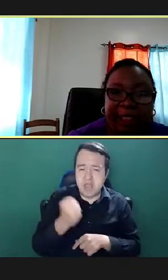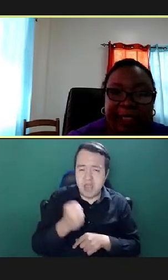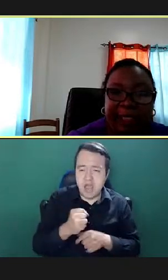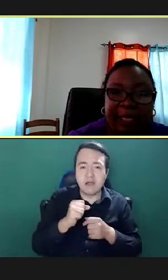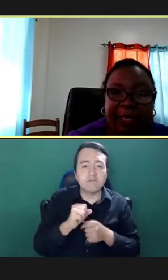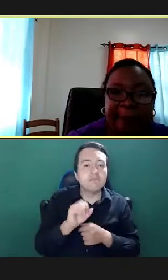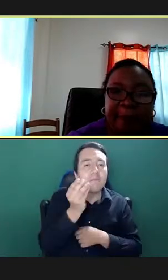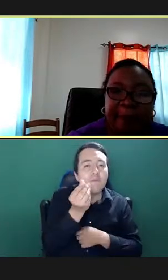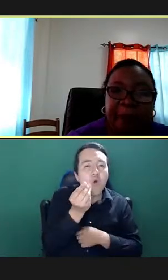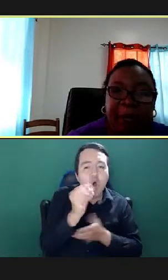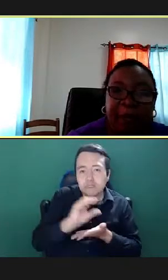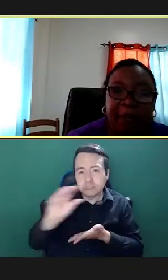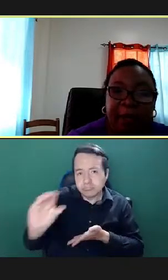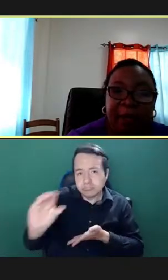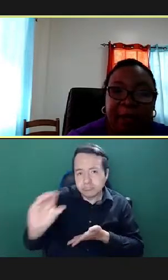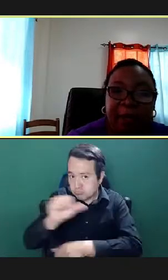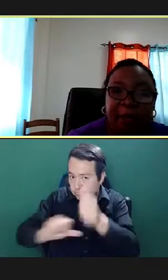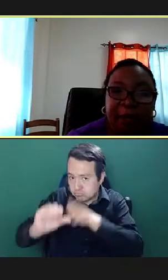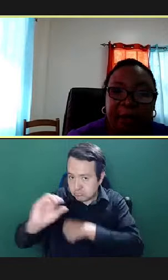currently existing.